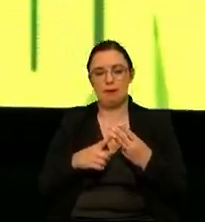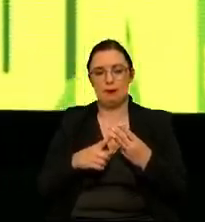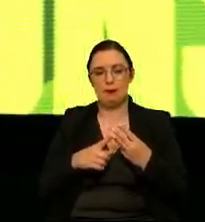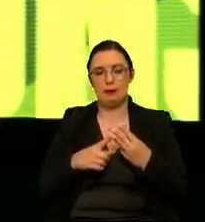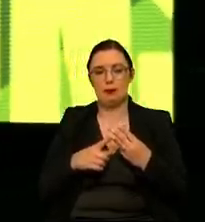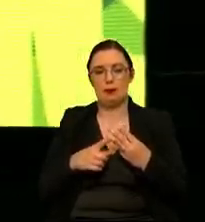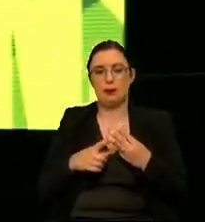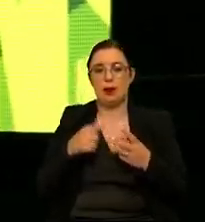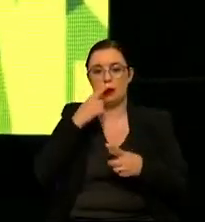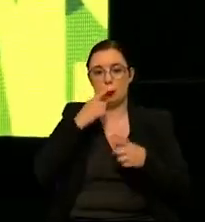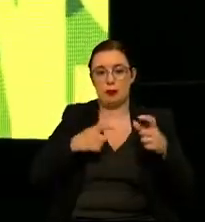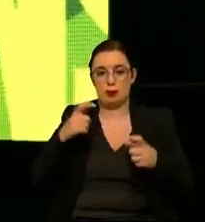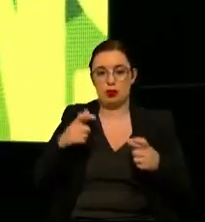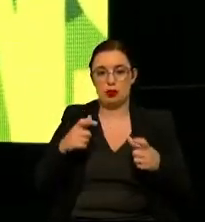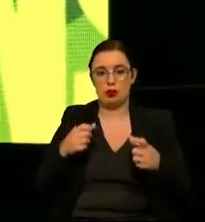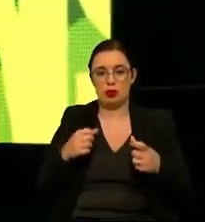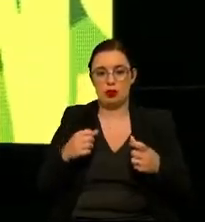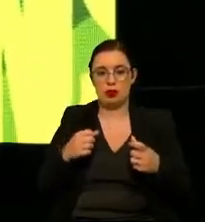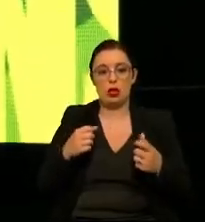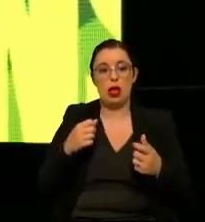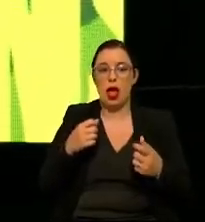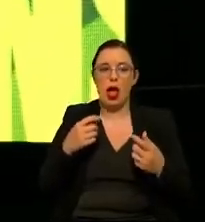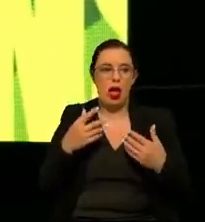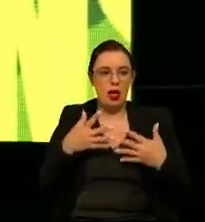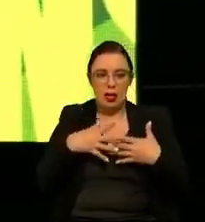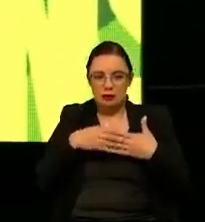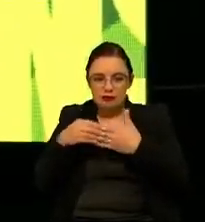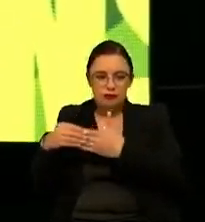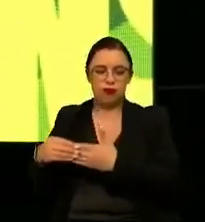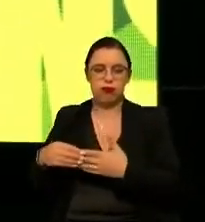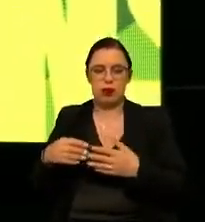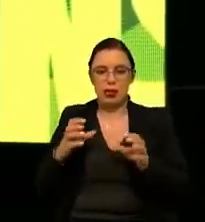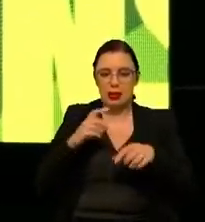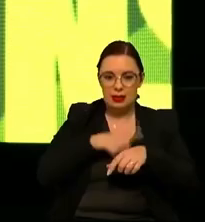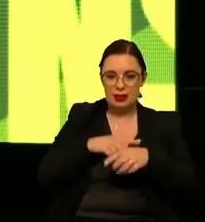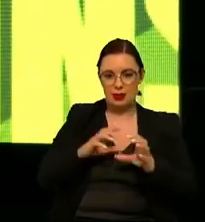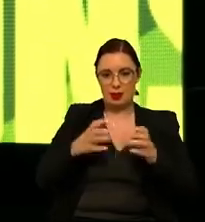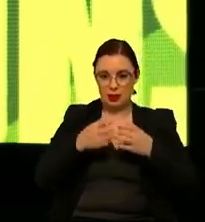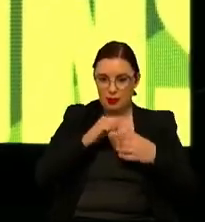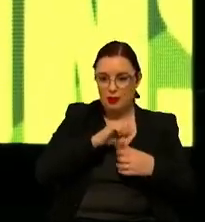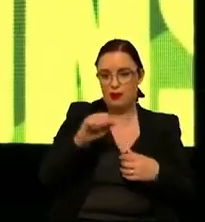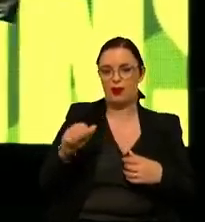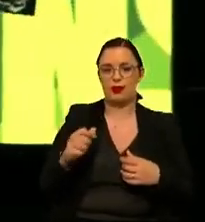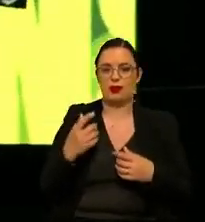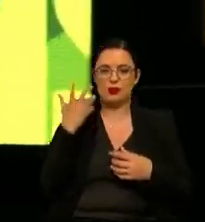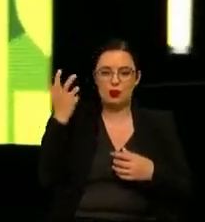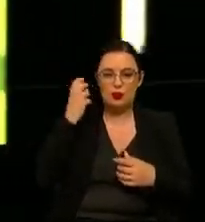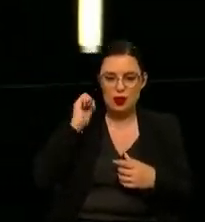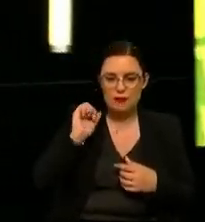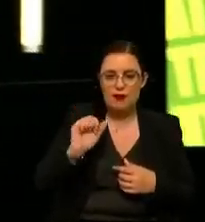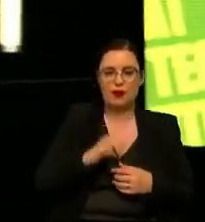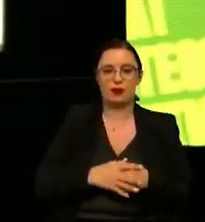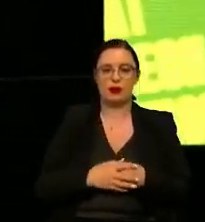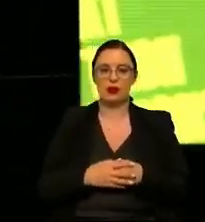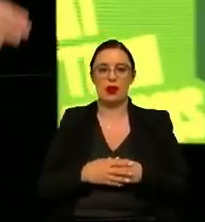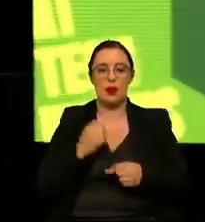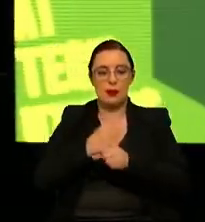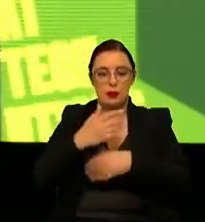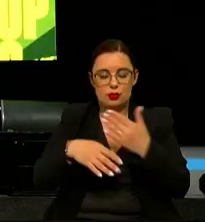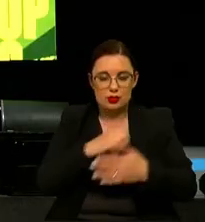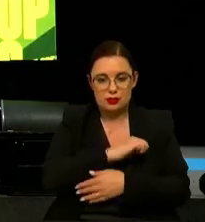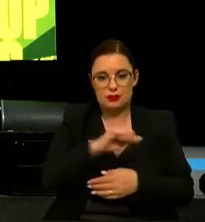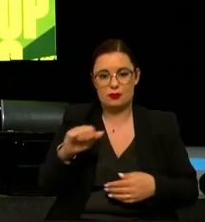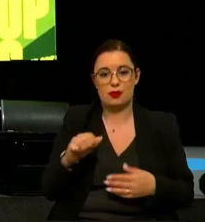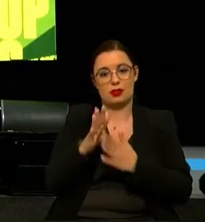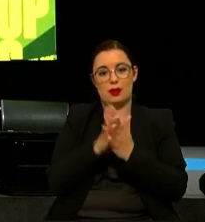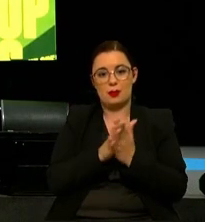is that people is going to be driving this transformation. And this is your teams. This is your culture. This is your processes and